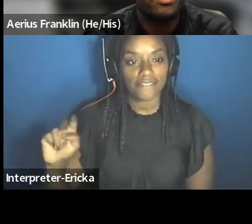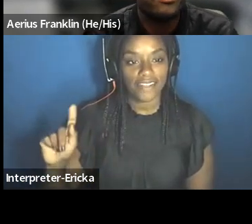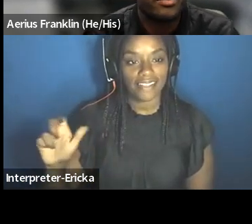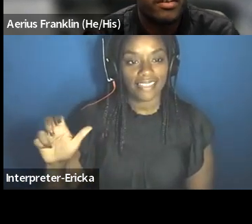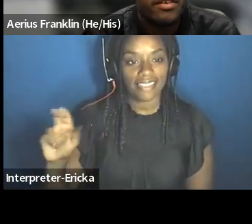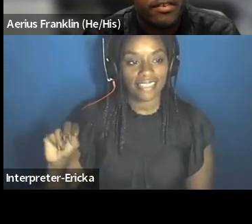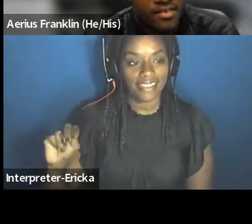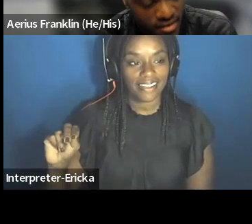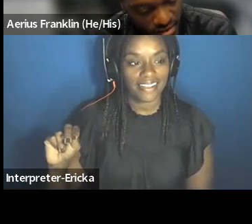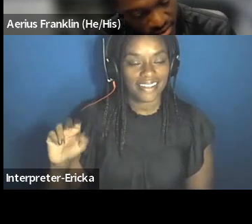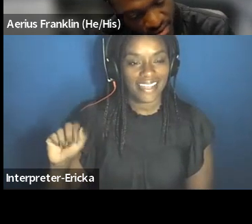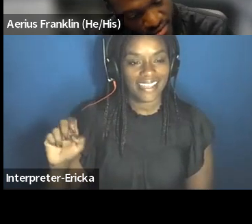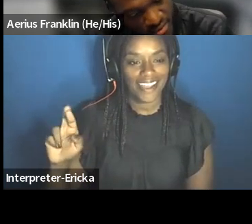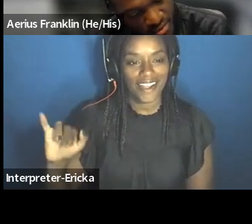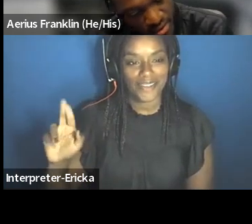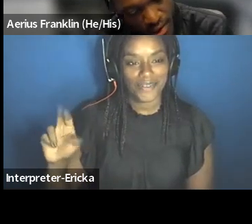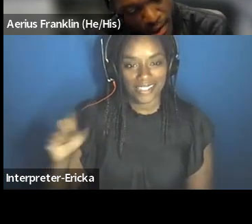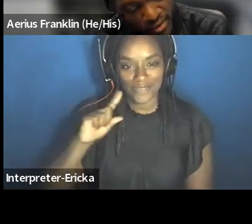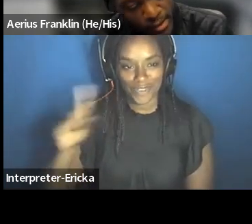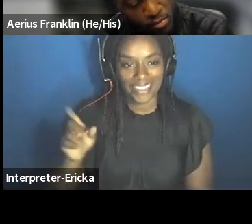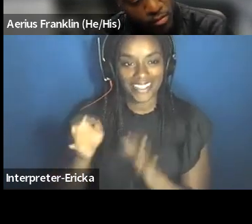AERIUS for the interpreter.